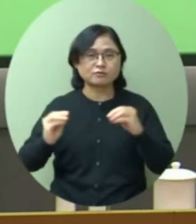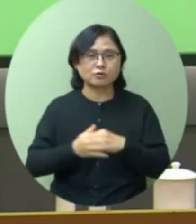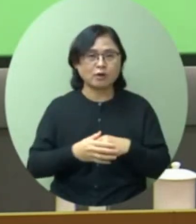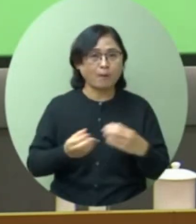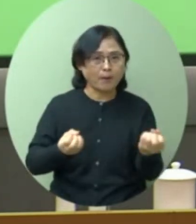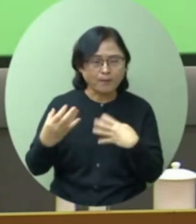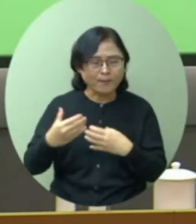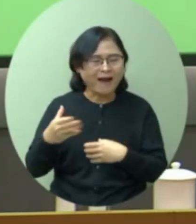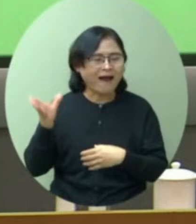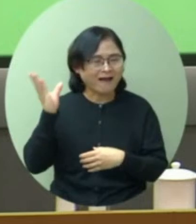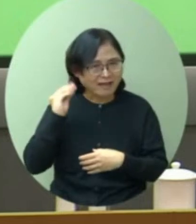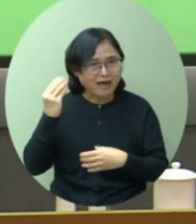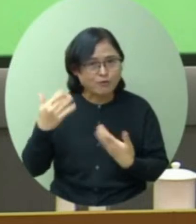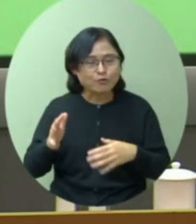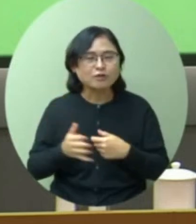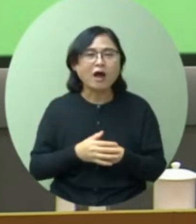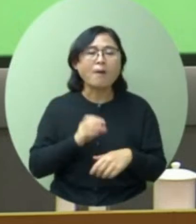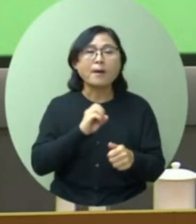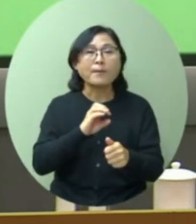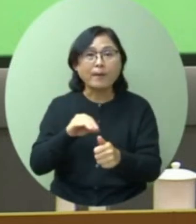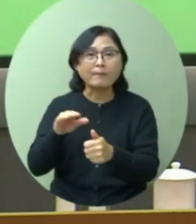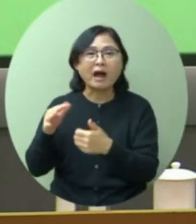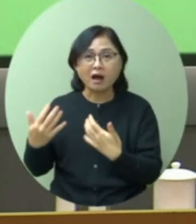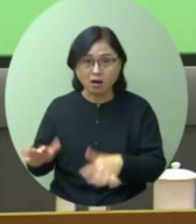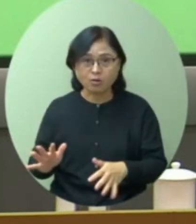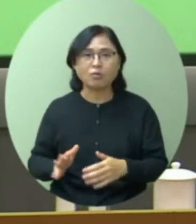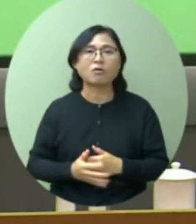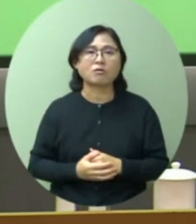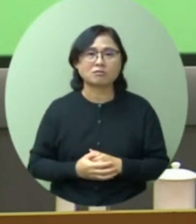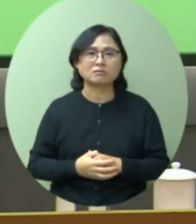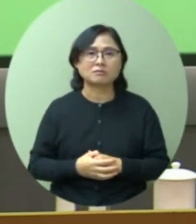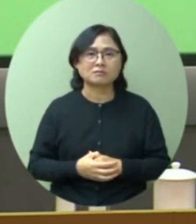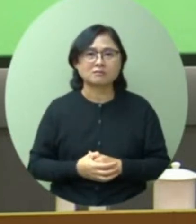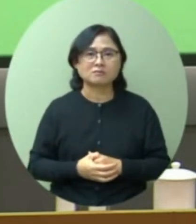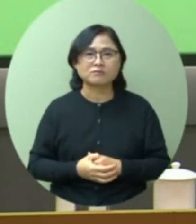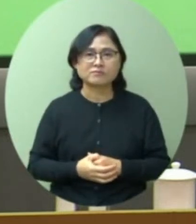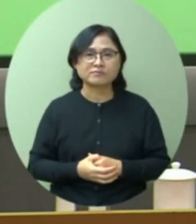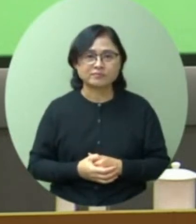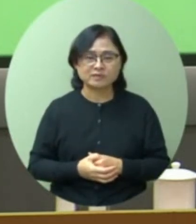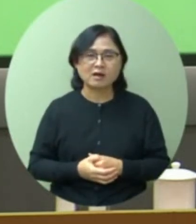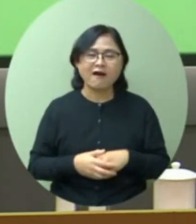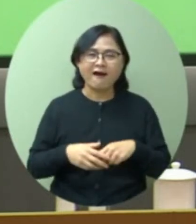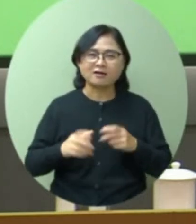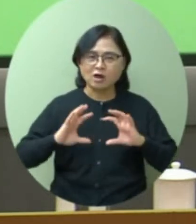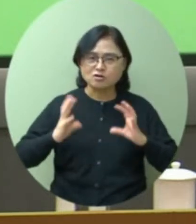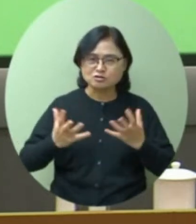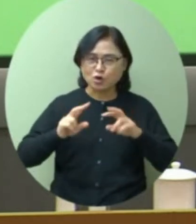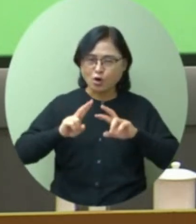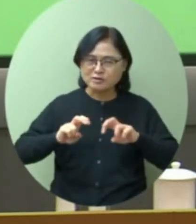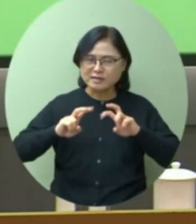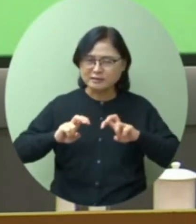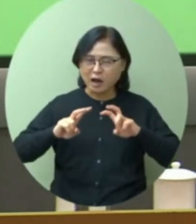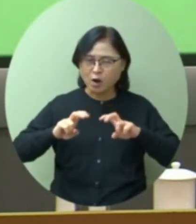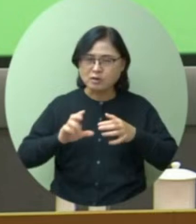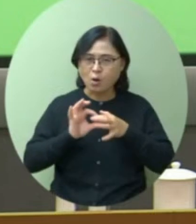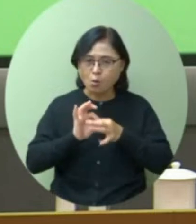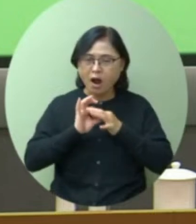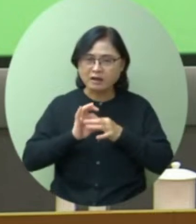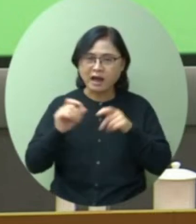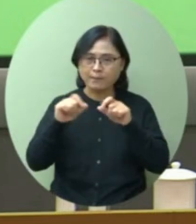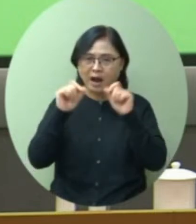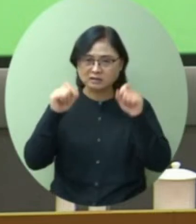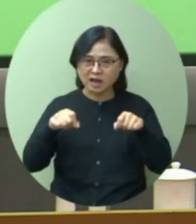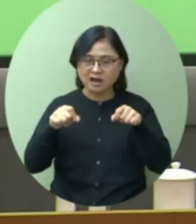the study team, when they certainly worked very hard to do their own studies, consult